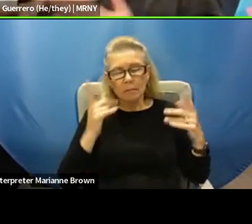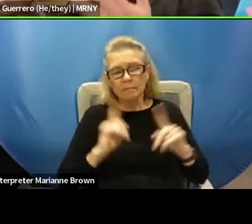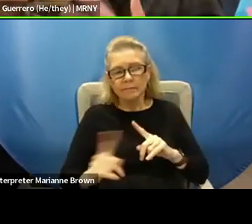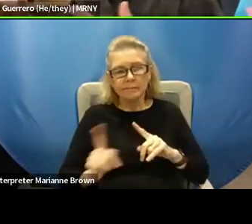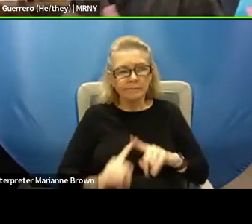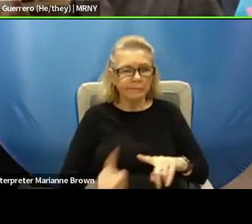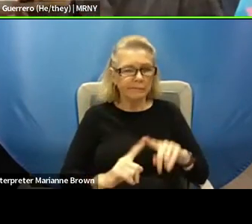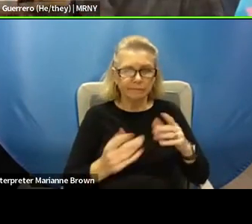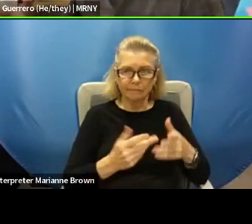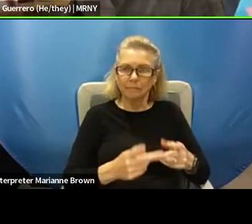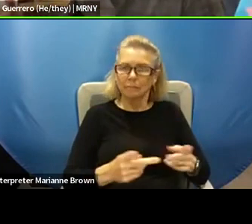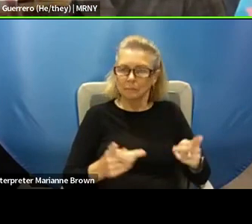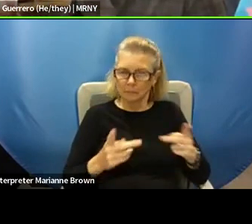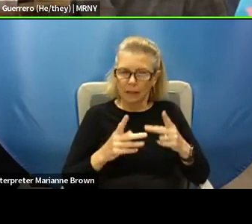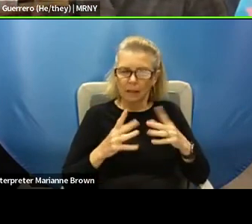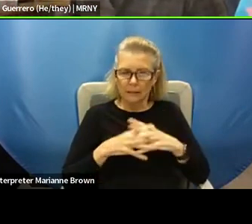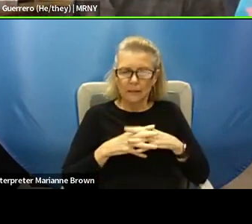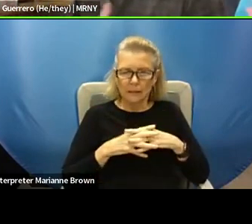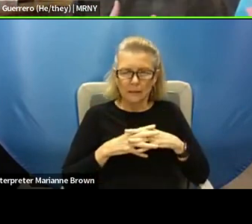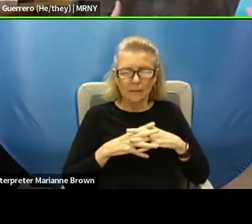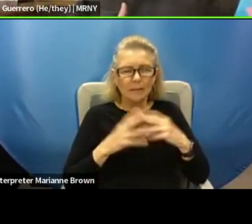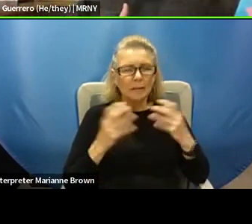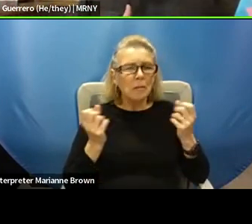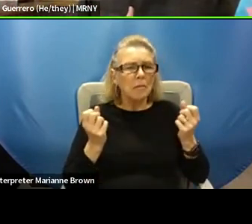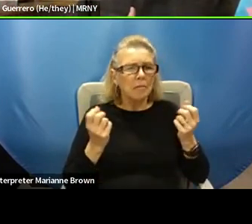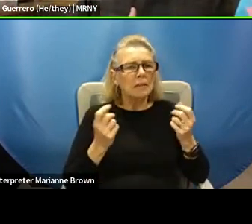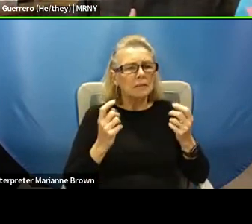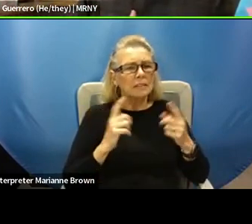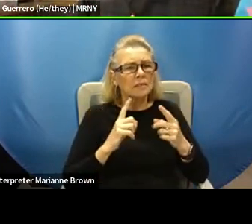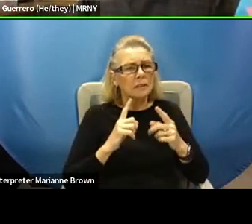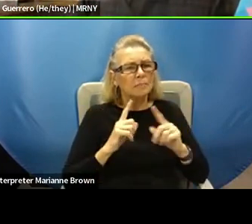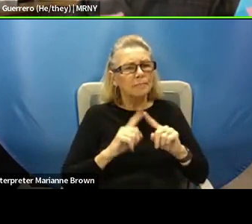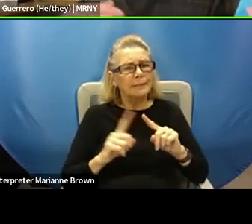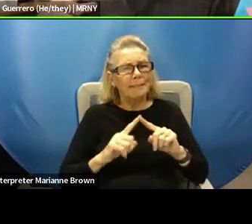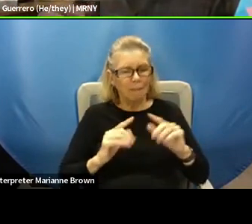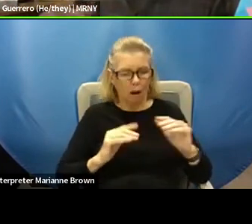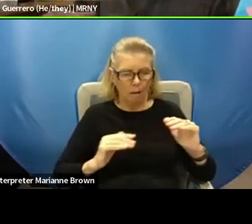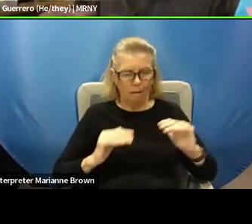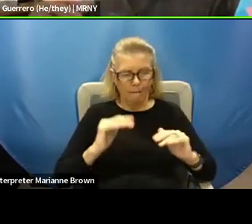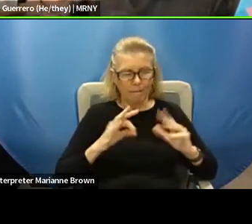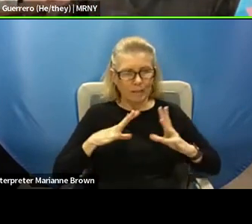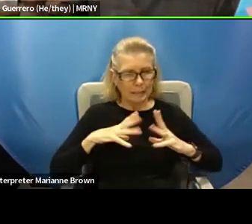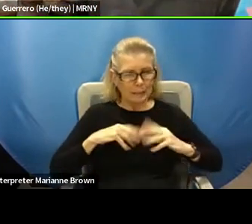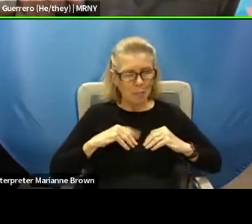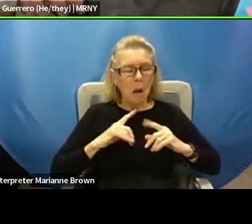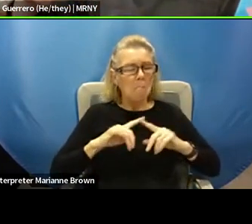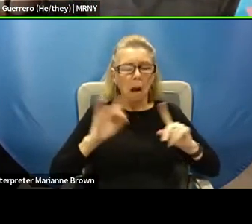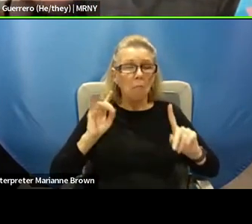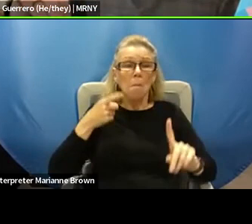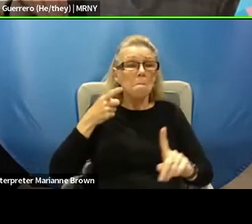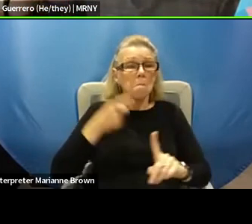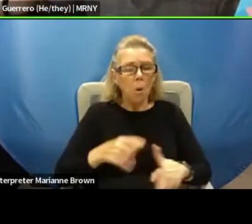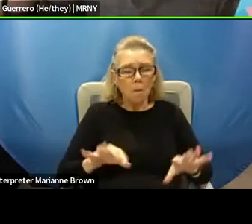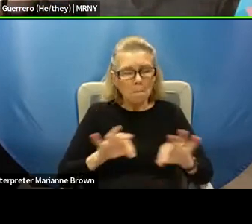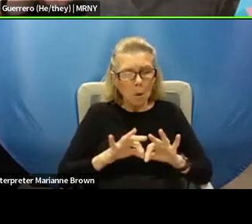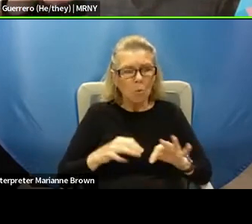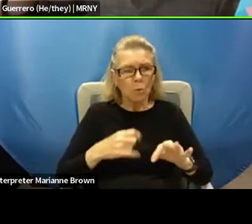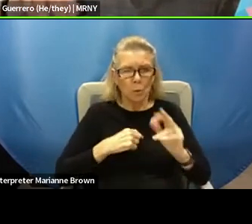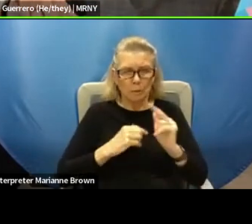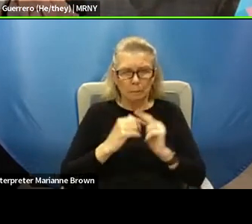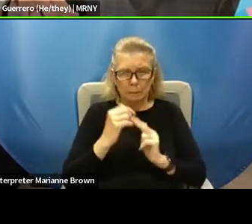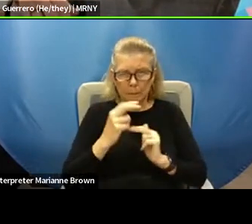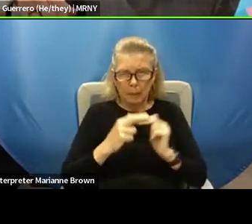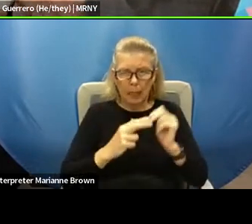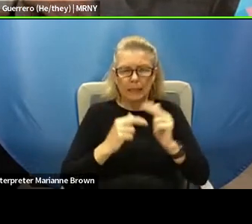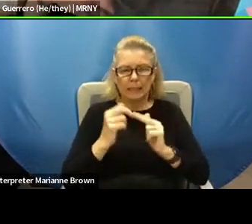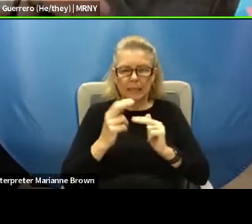there has been like an increase of acceptance. What matters to me the most is that we're building acceptance and camaraderie in